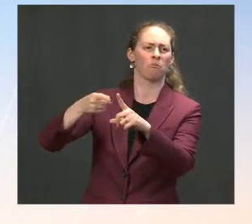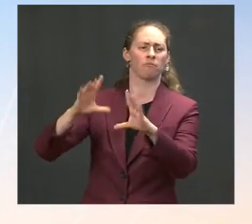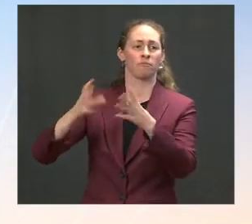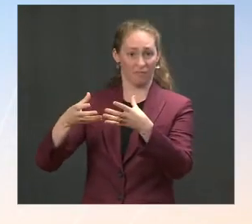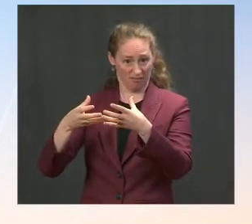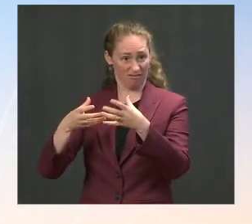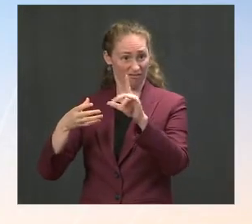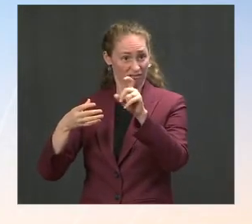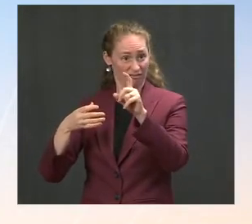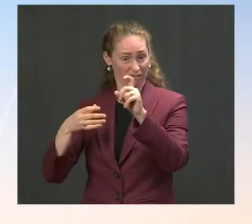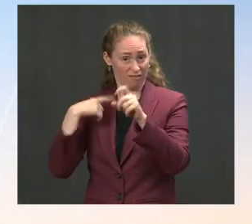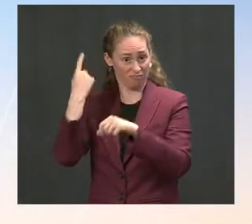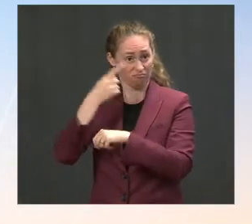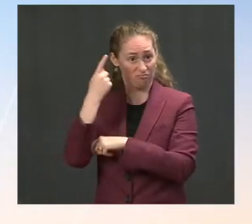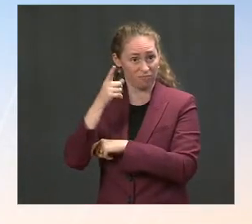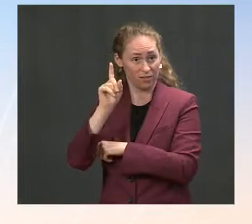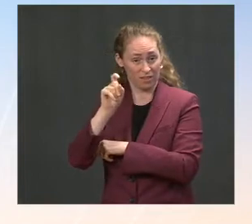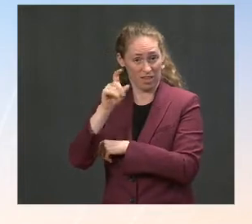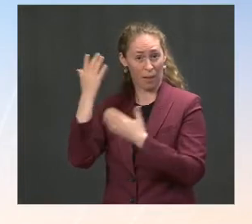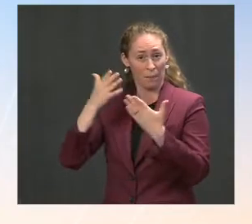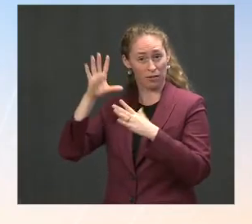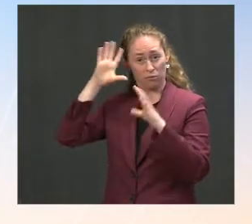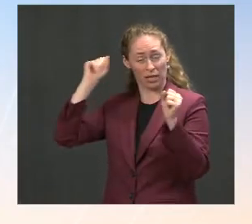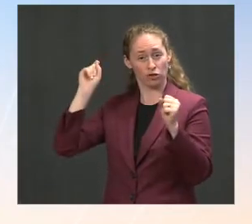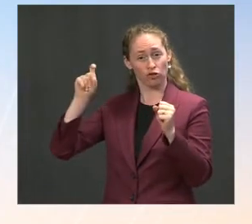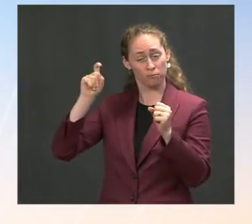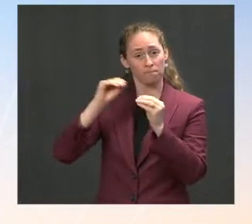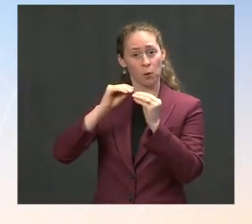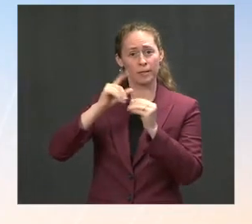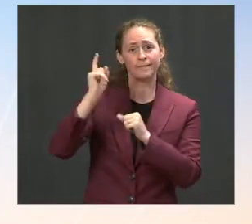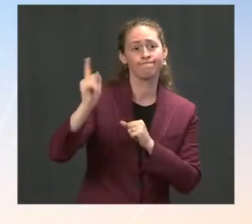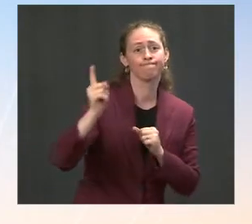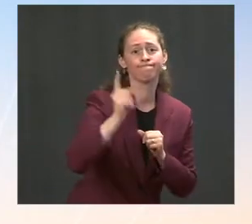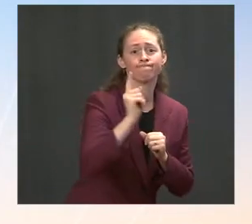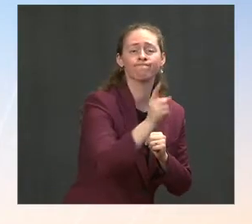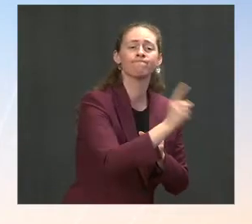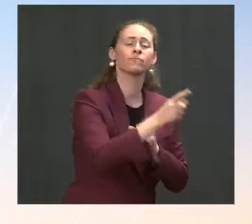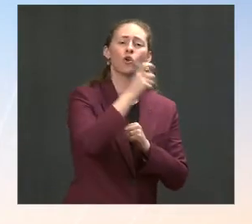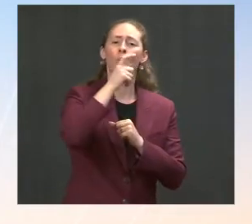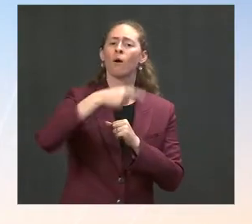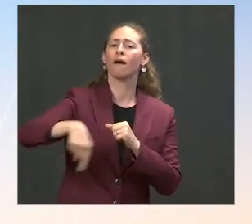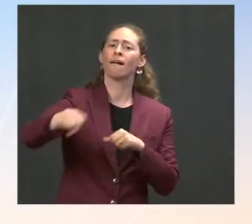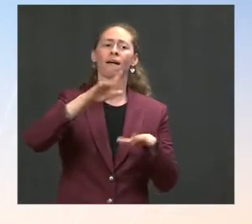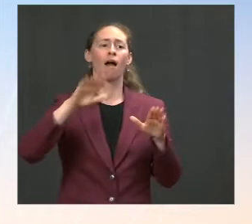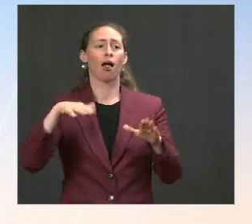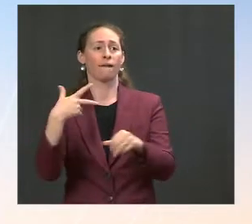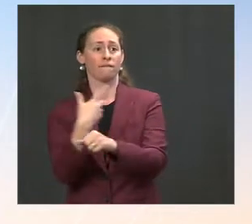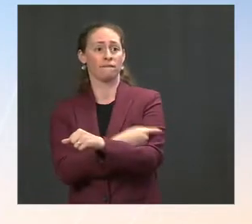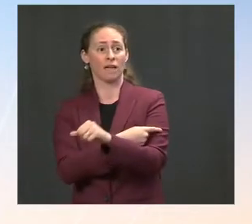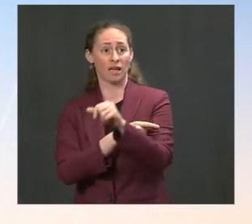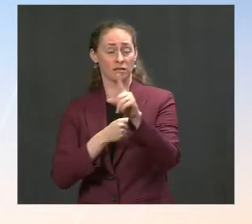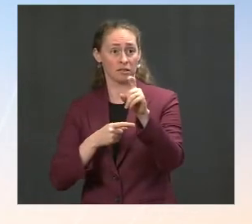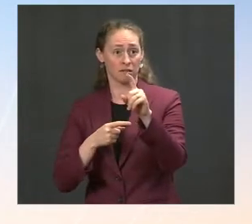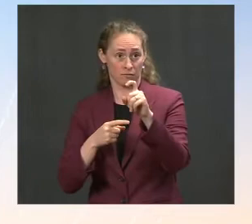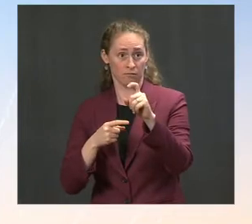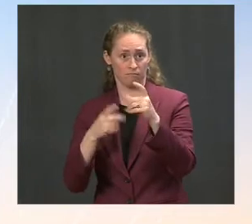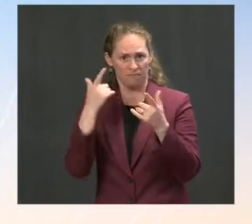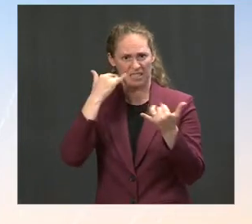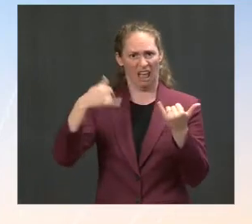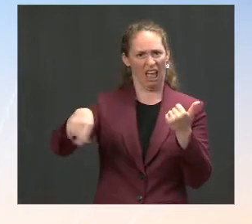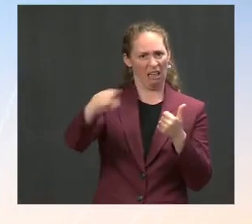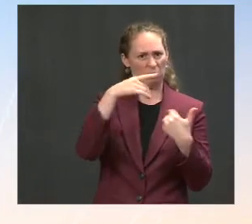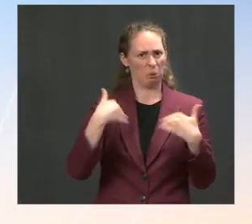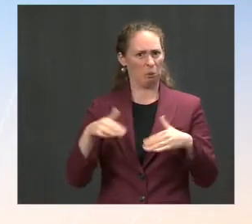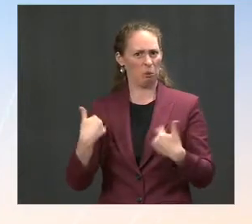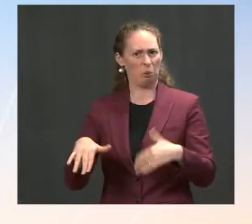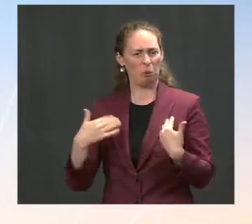a sharper tone against unvaccinated people for putting vaccinated people at risk? Well, I don't think our role is to